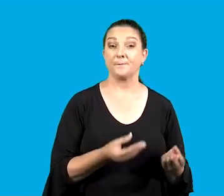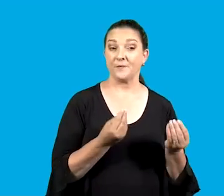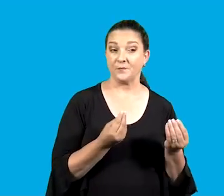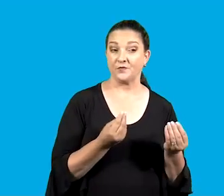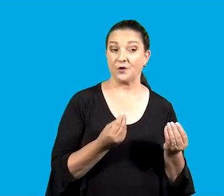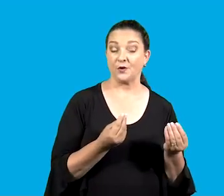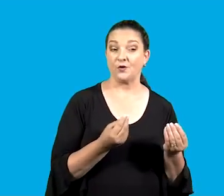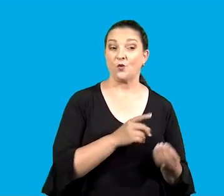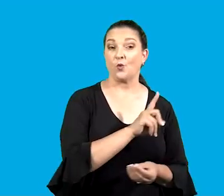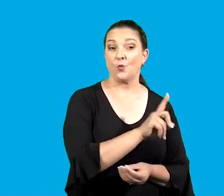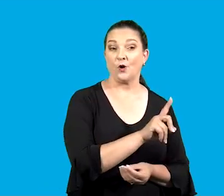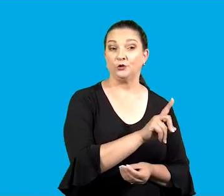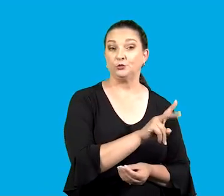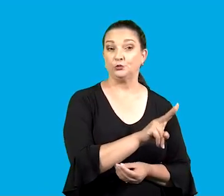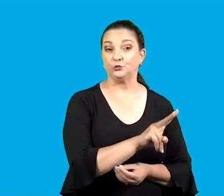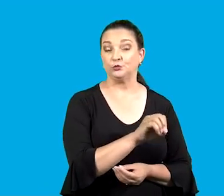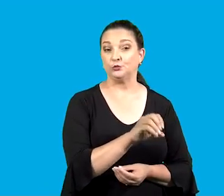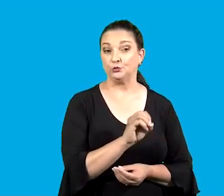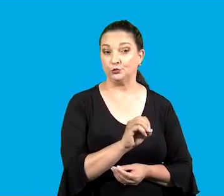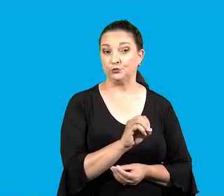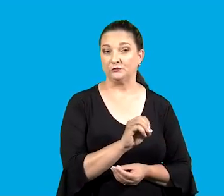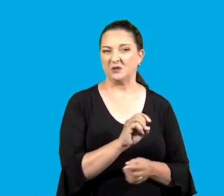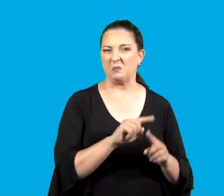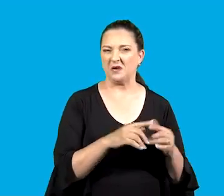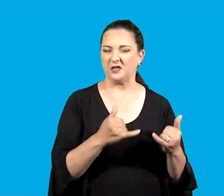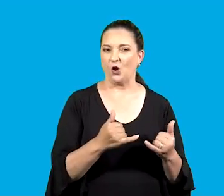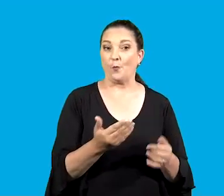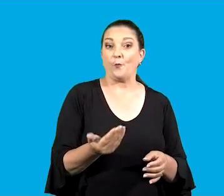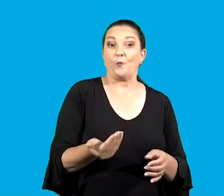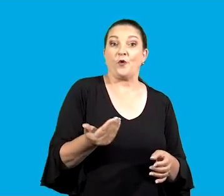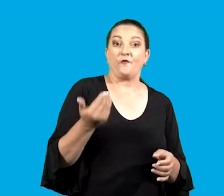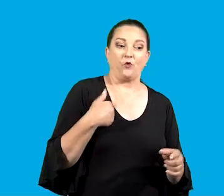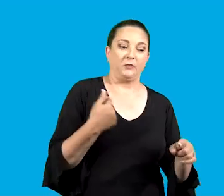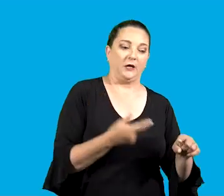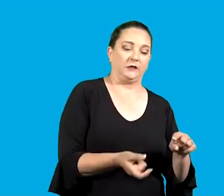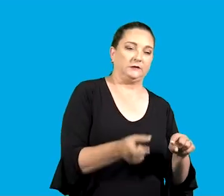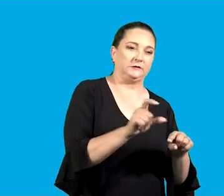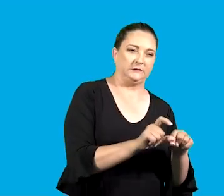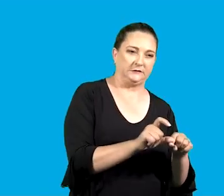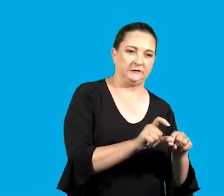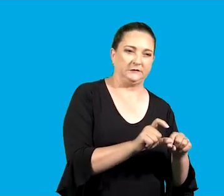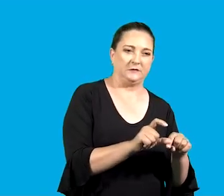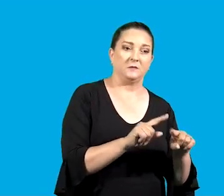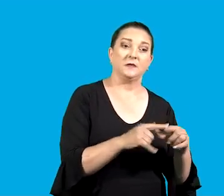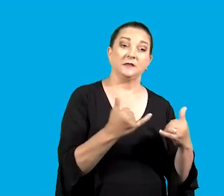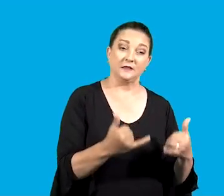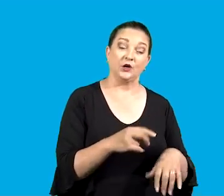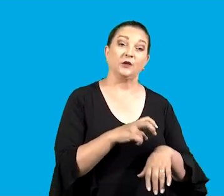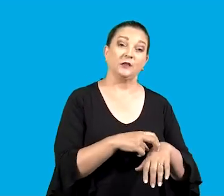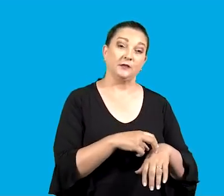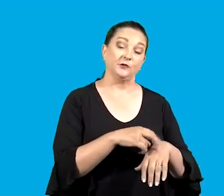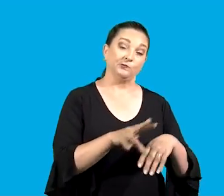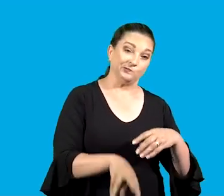of 1.2 before I introduced this new amount. Then I'm going to add now the 280. That